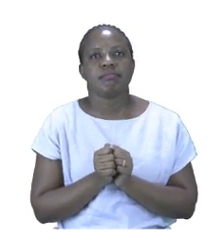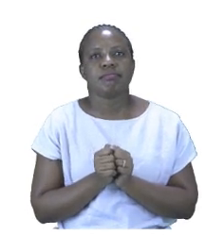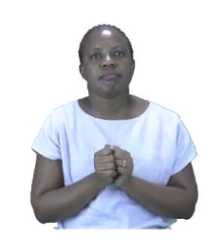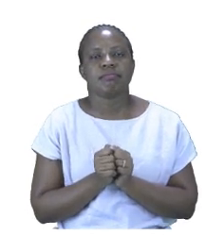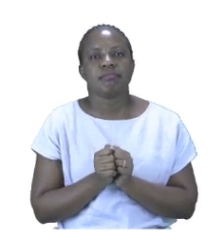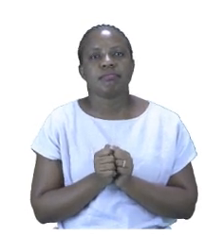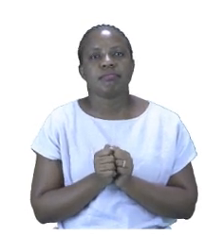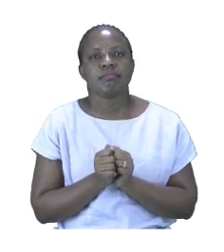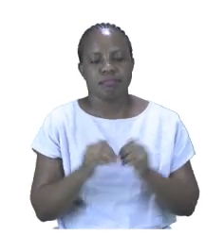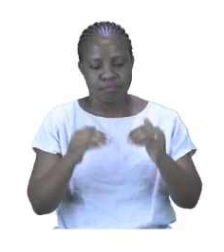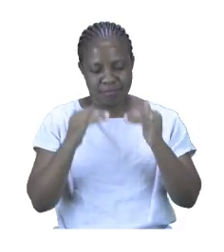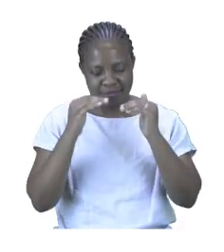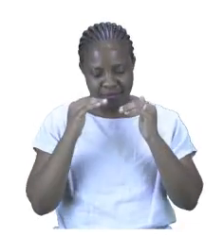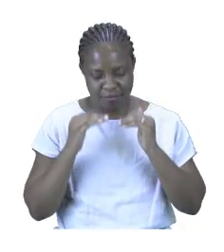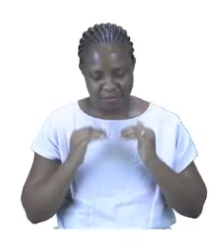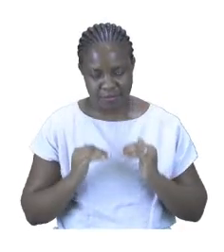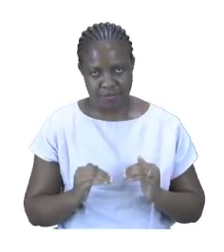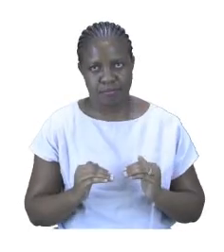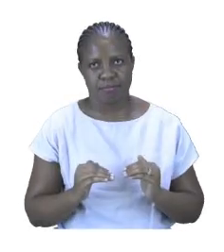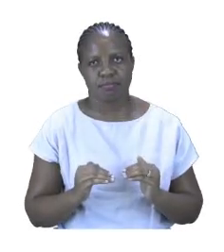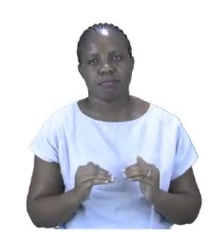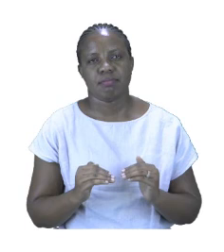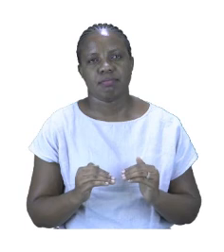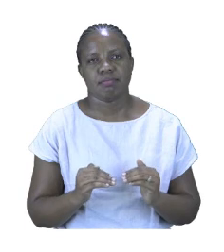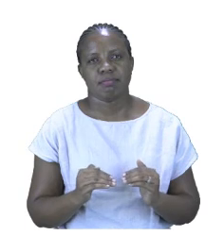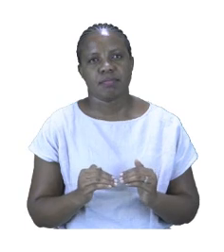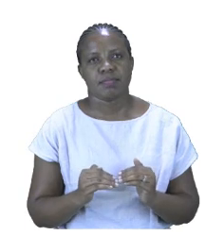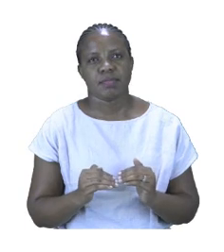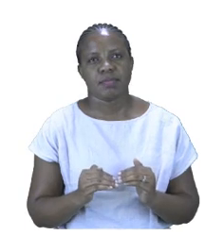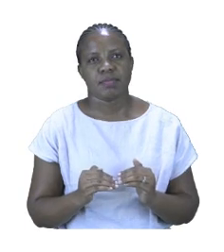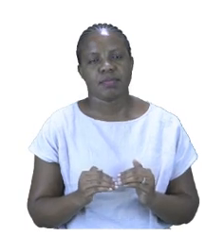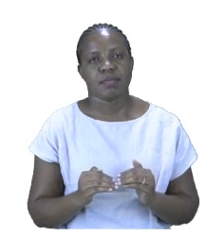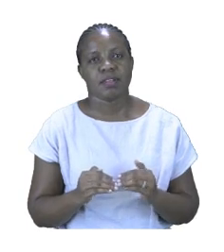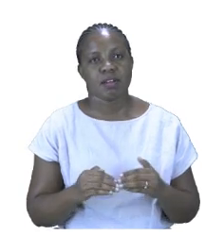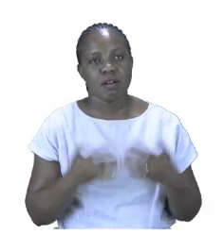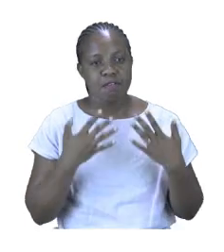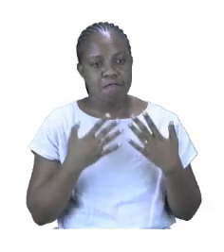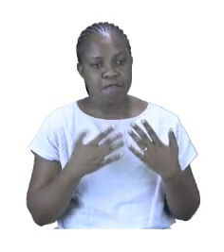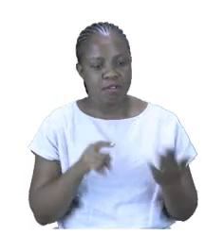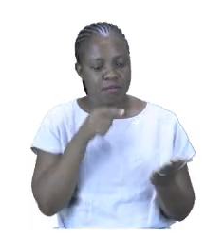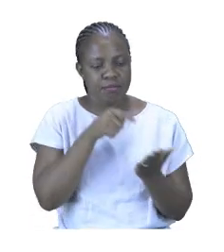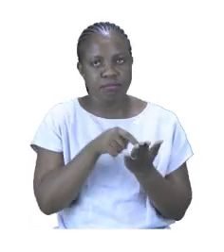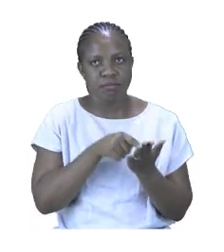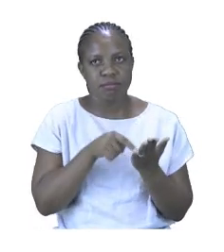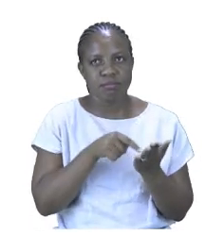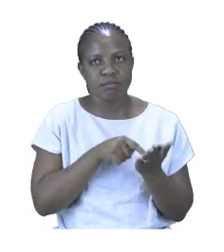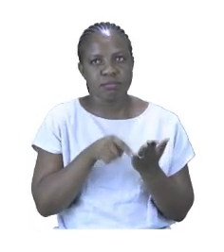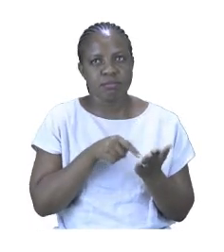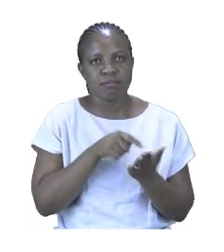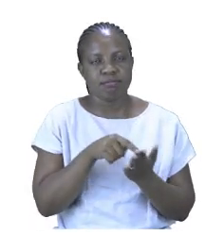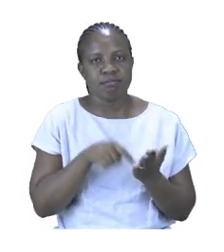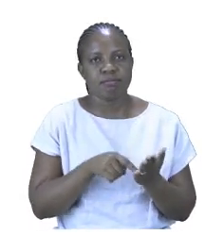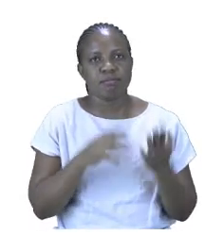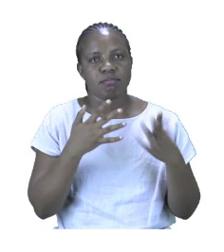Then, to end this exercise, you are going to complete the following calculations. Now, I know you are clever